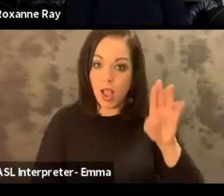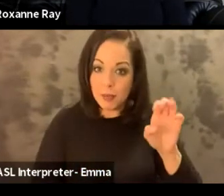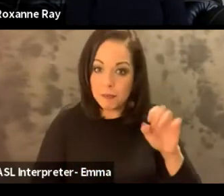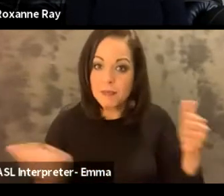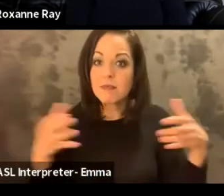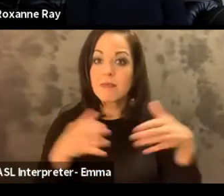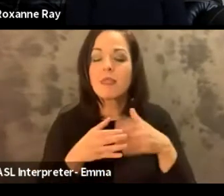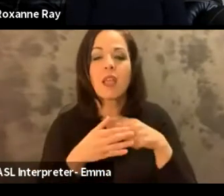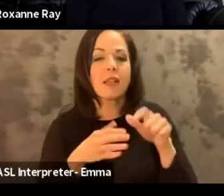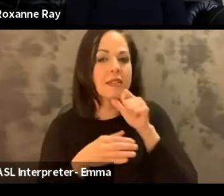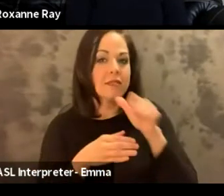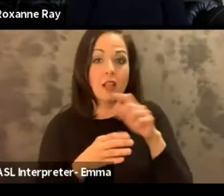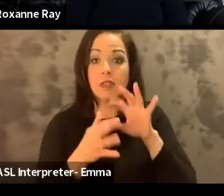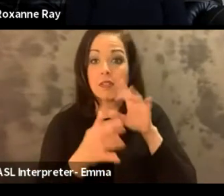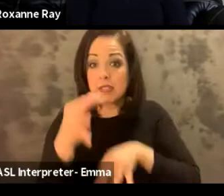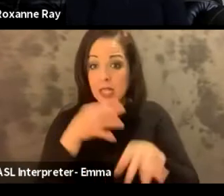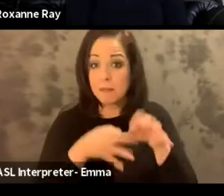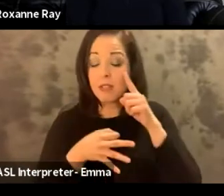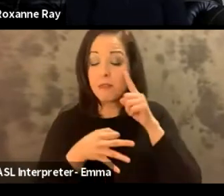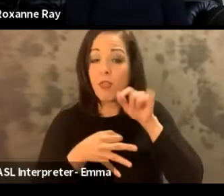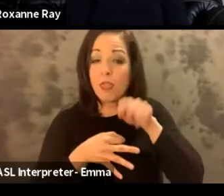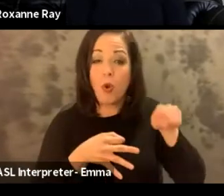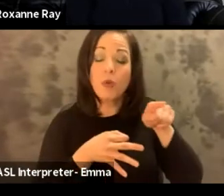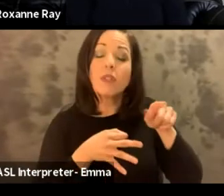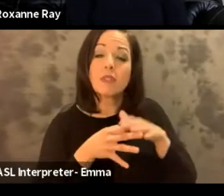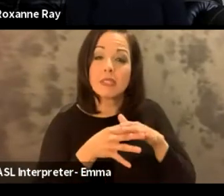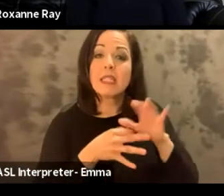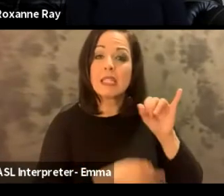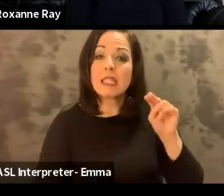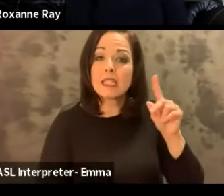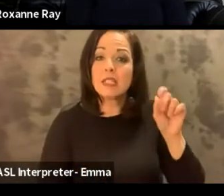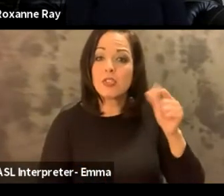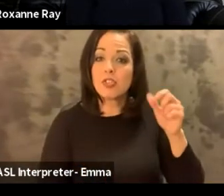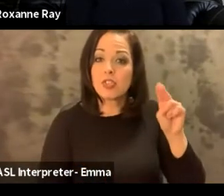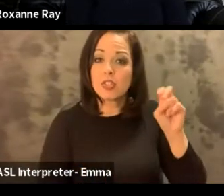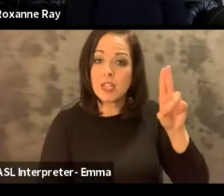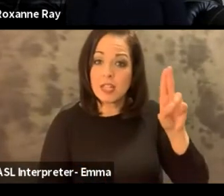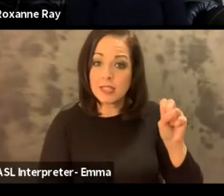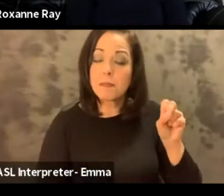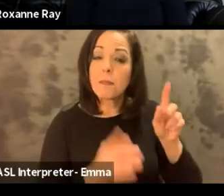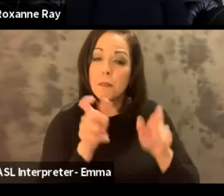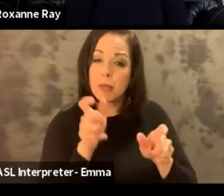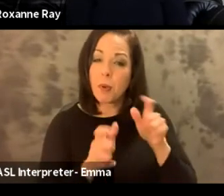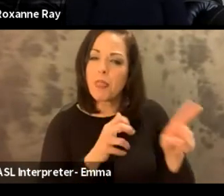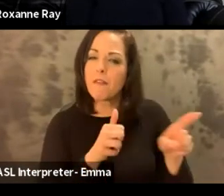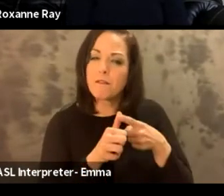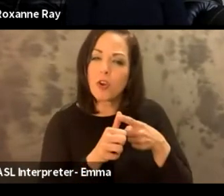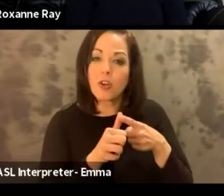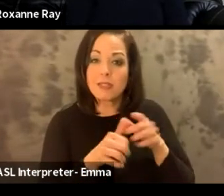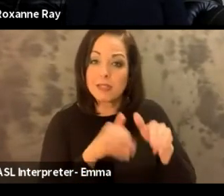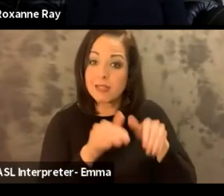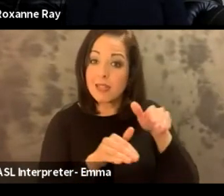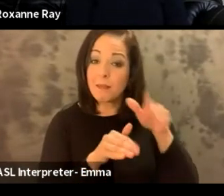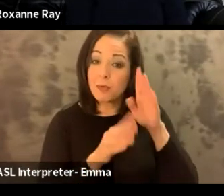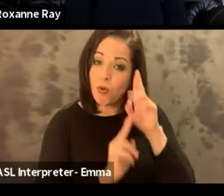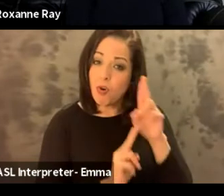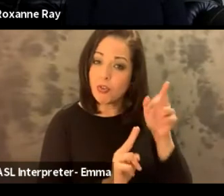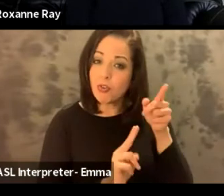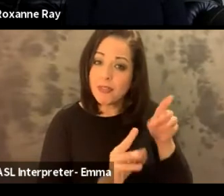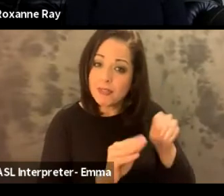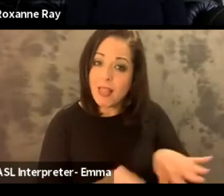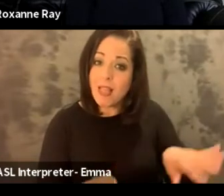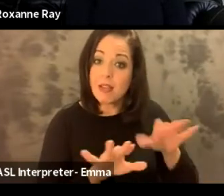Indigenous communities, but is rather the very first step in honoring the land we're on. And if you'd like to find